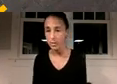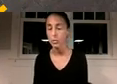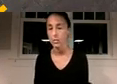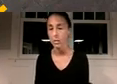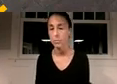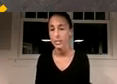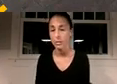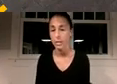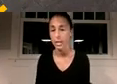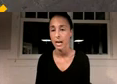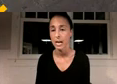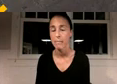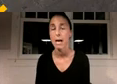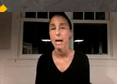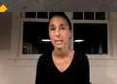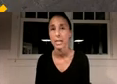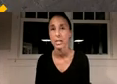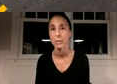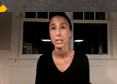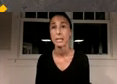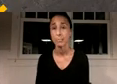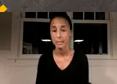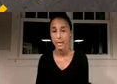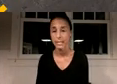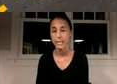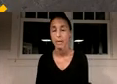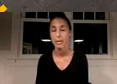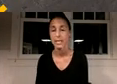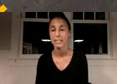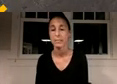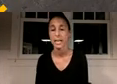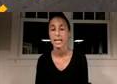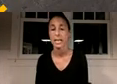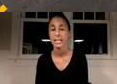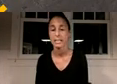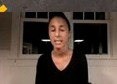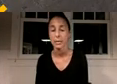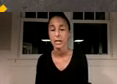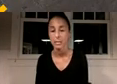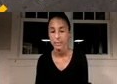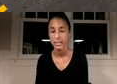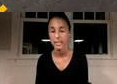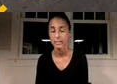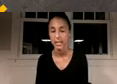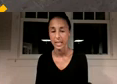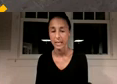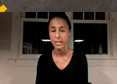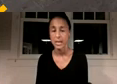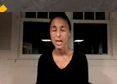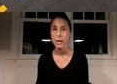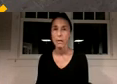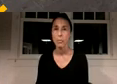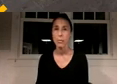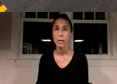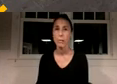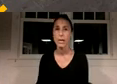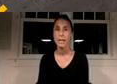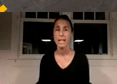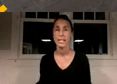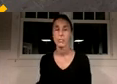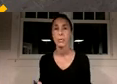all of this, we'll start a rezoning application that will implement the comprehensive plan guidance that we ultimately developed.